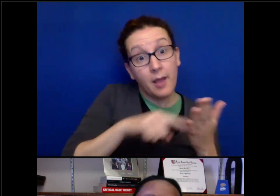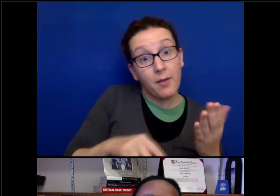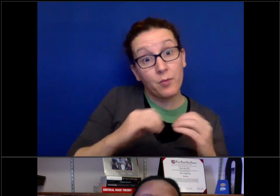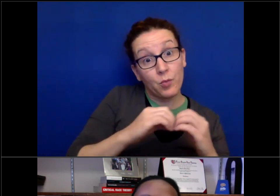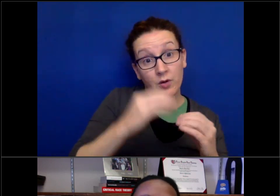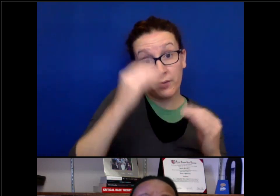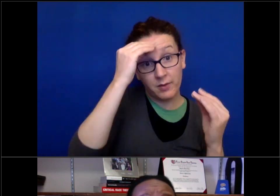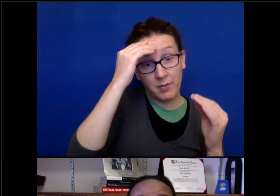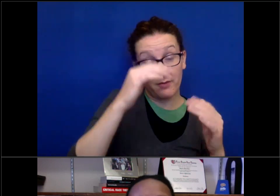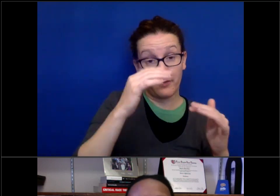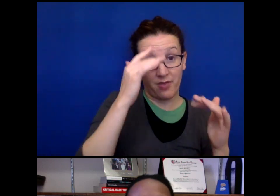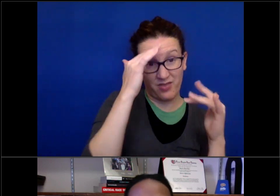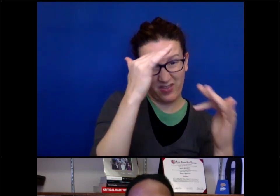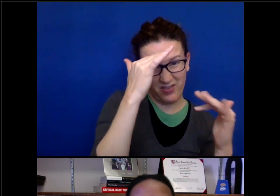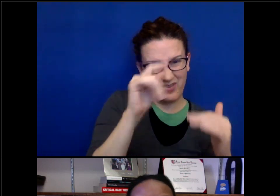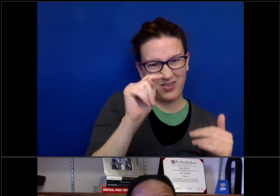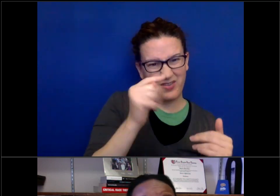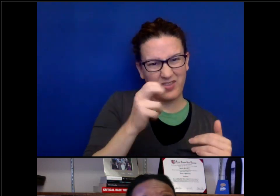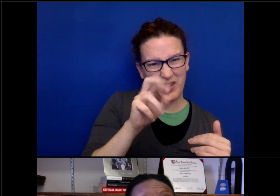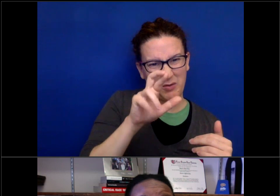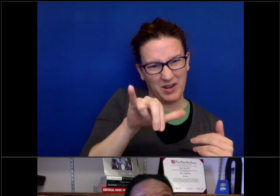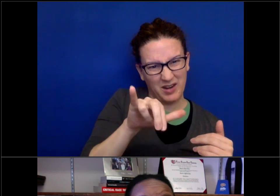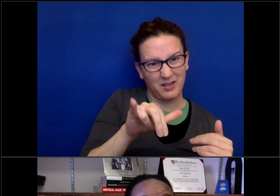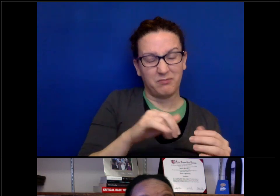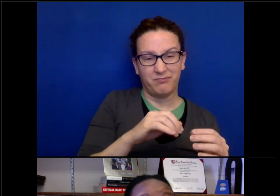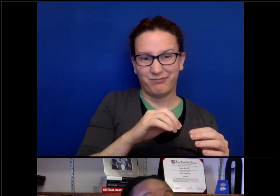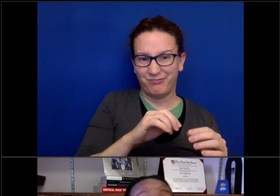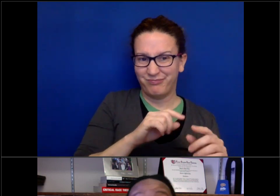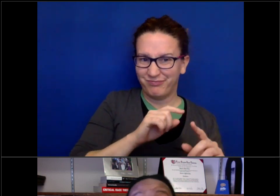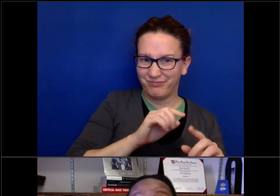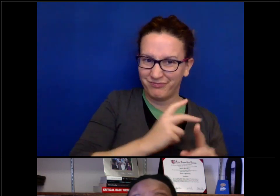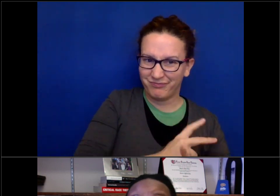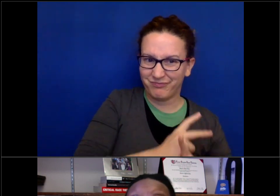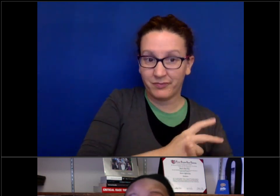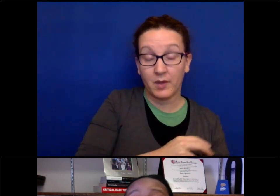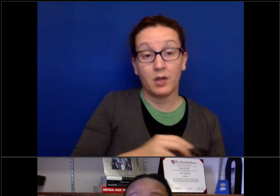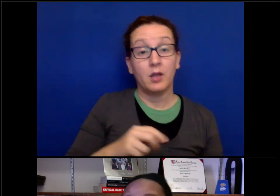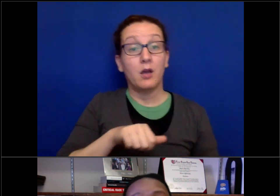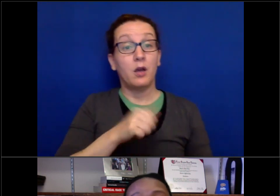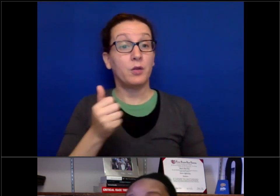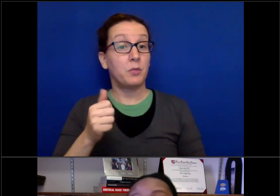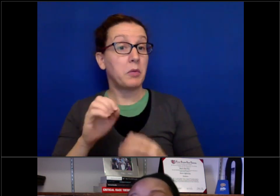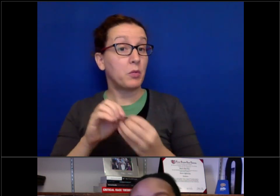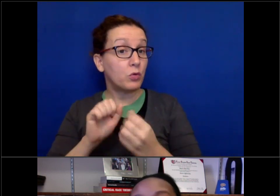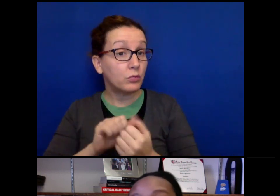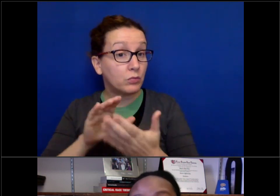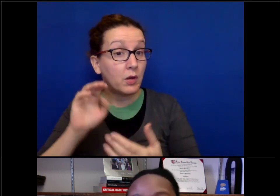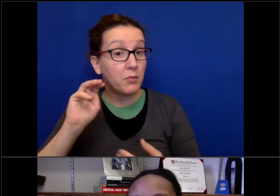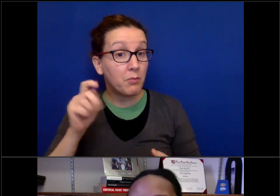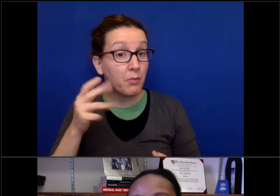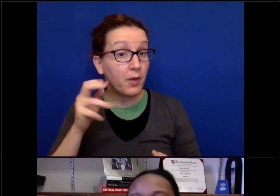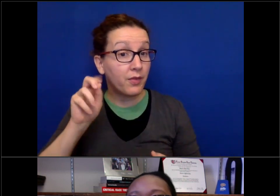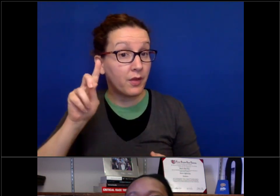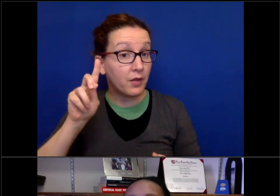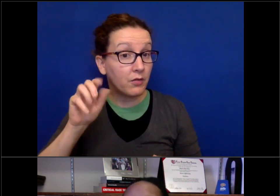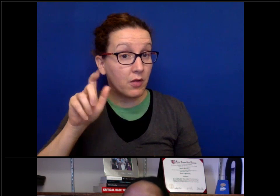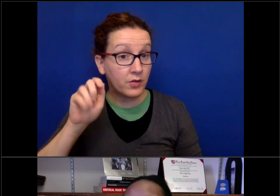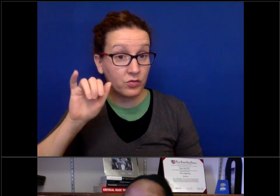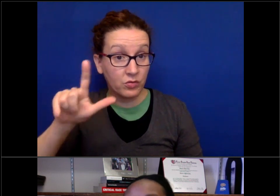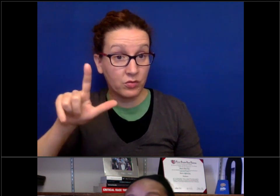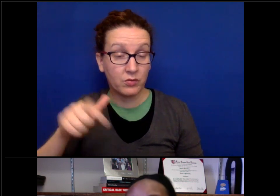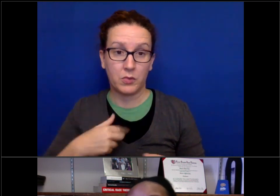theory than others. Maybe a paper is just a methodological contribution. I use this new method to do this, right?